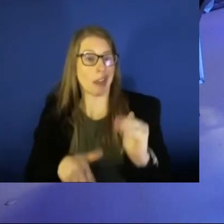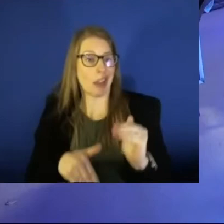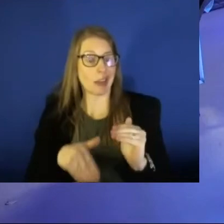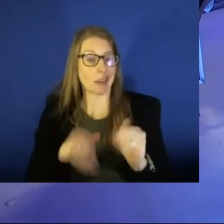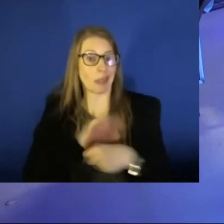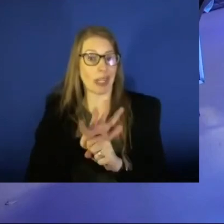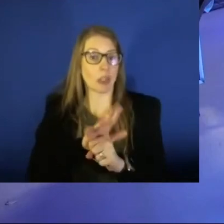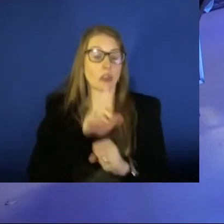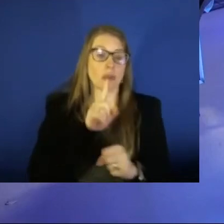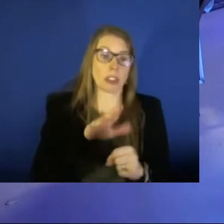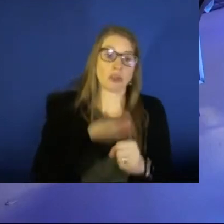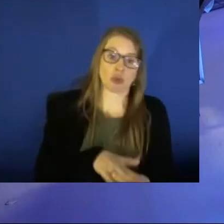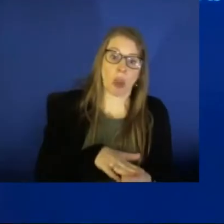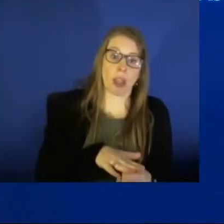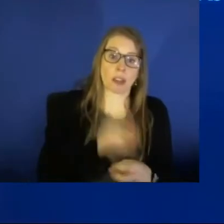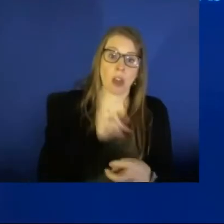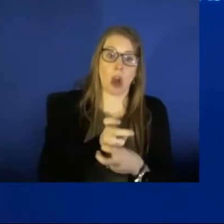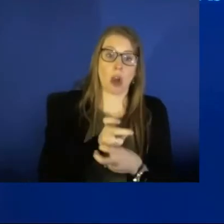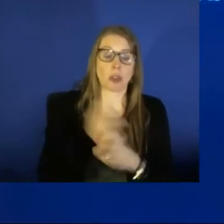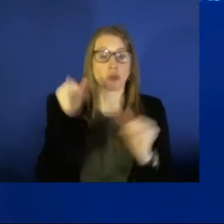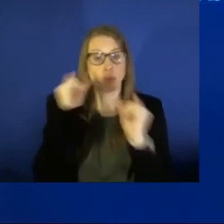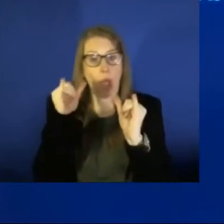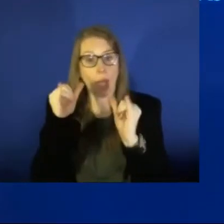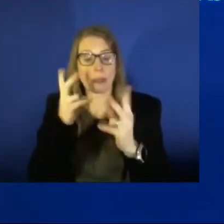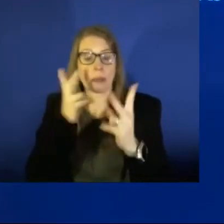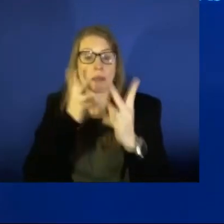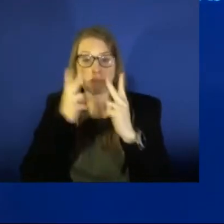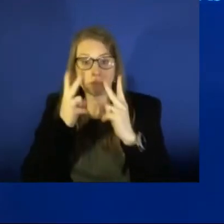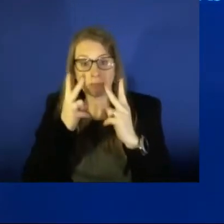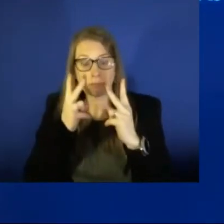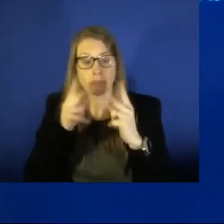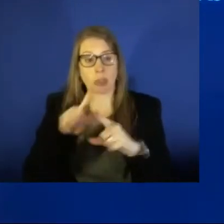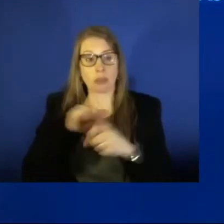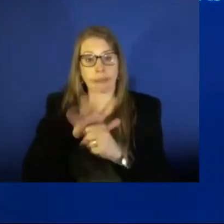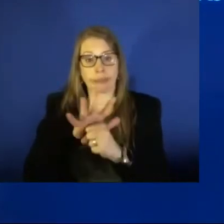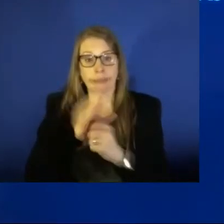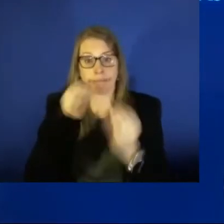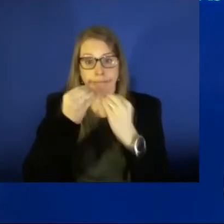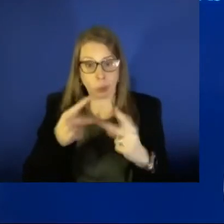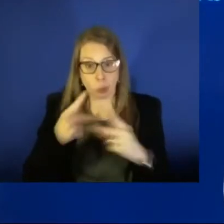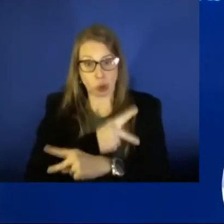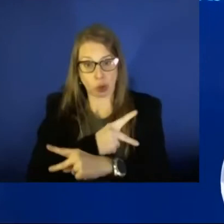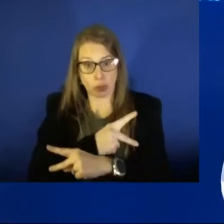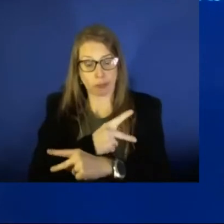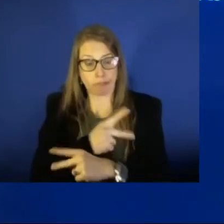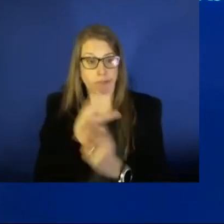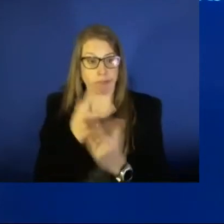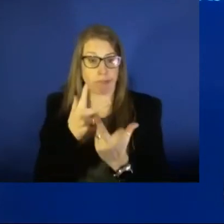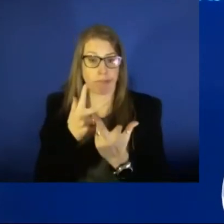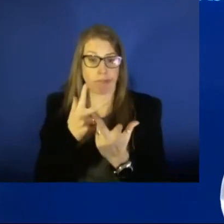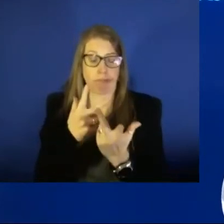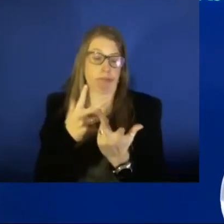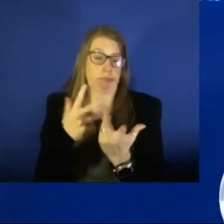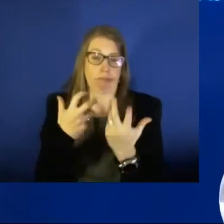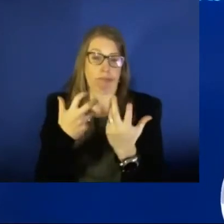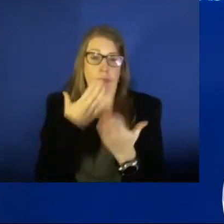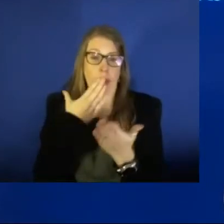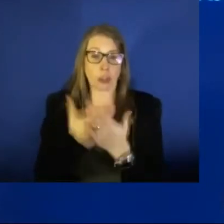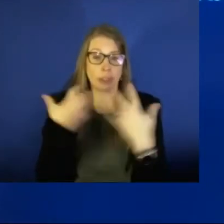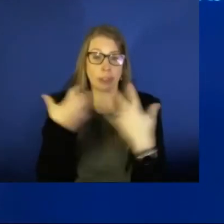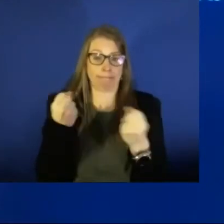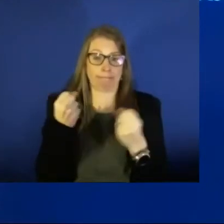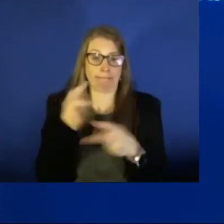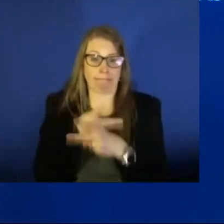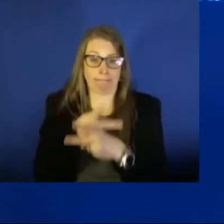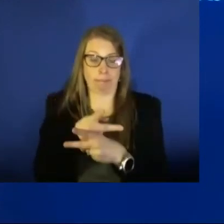People Yeah. drank more during the pandemic. They smoked during more in the pandemic. They ate worse during the pandemic, and they didn't get as good a care. And so I think the answer of the day is stress is